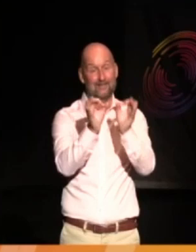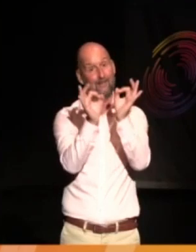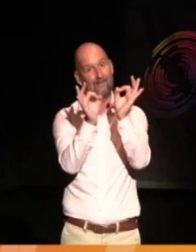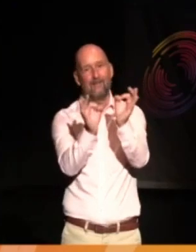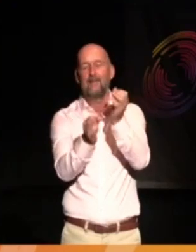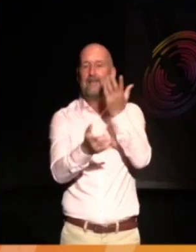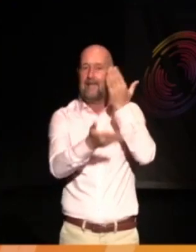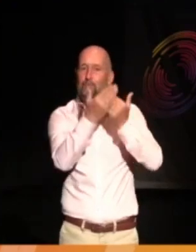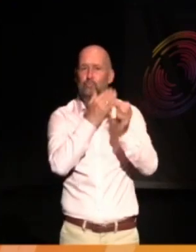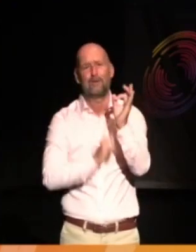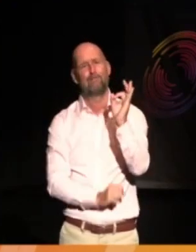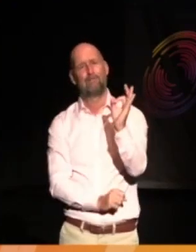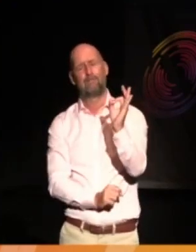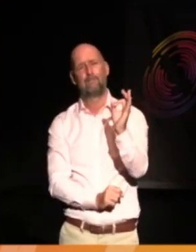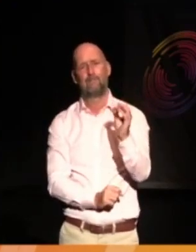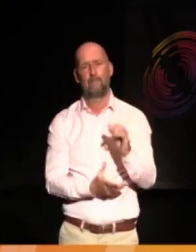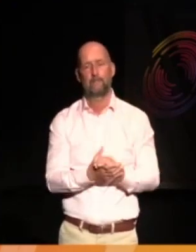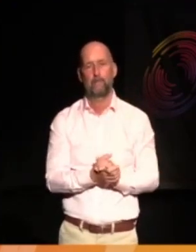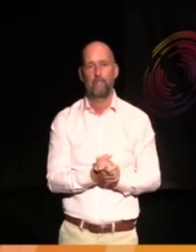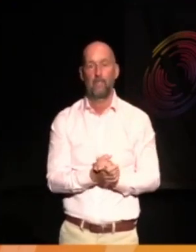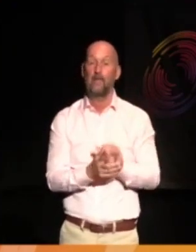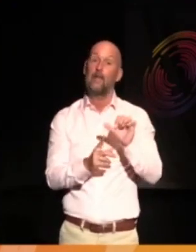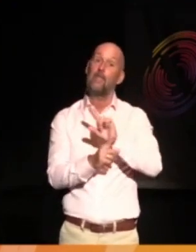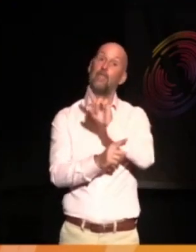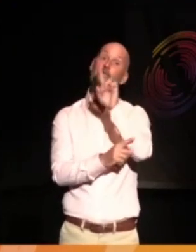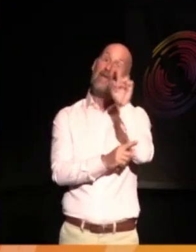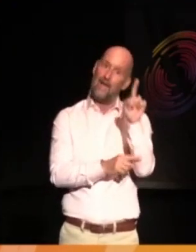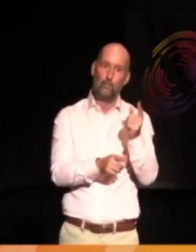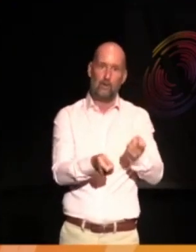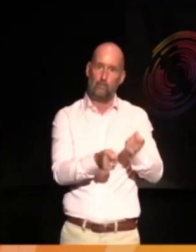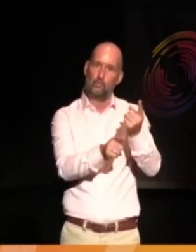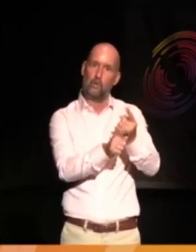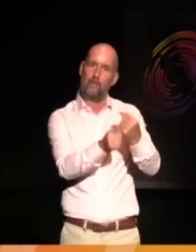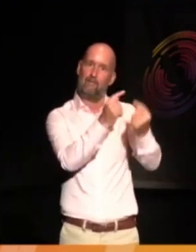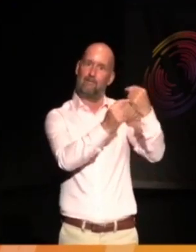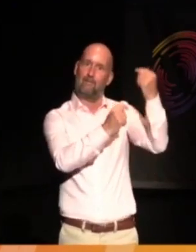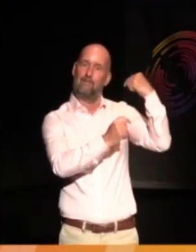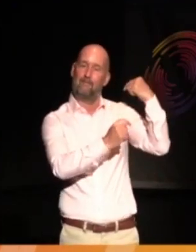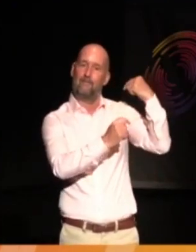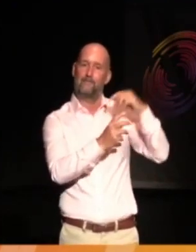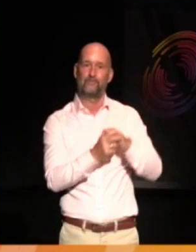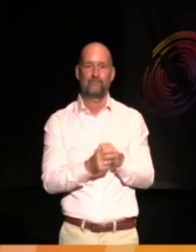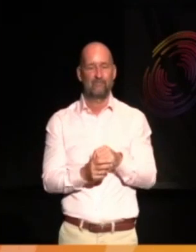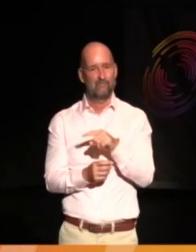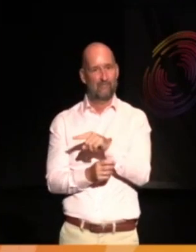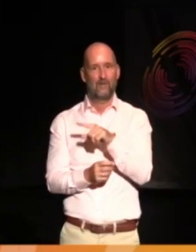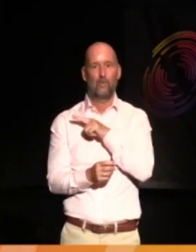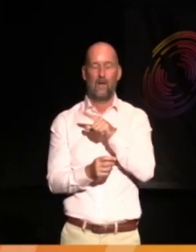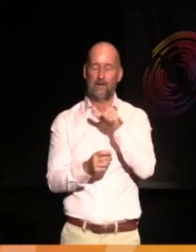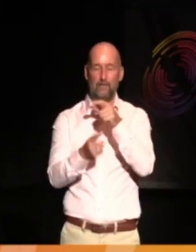from there finally we can get onto the other things. But so often they make it sort of